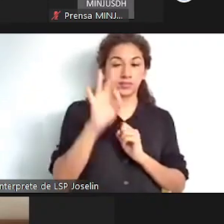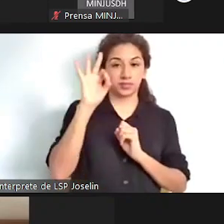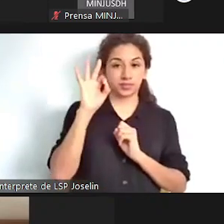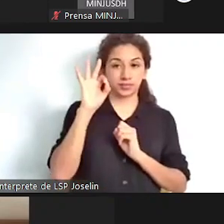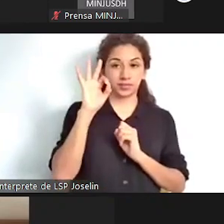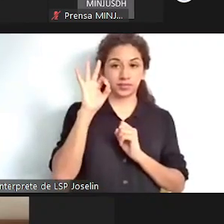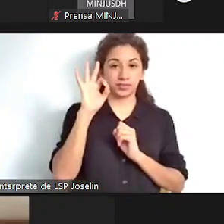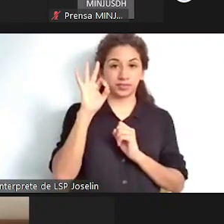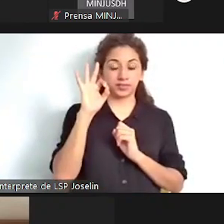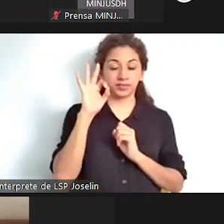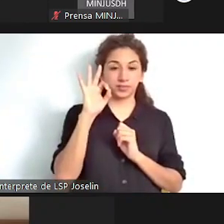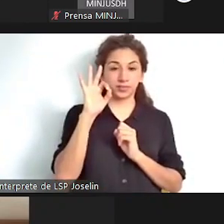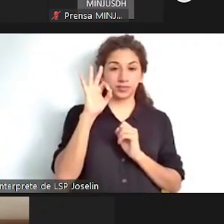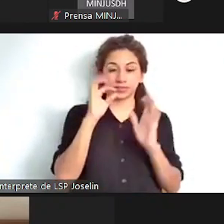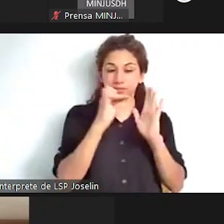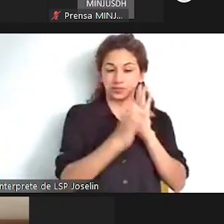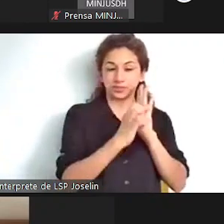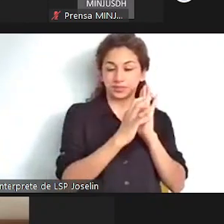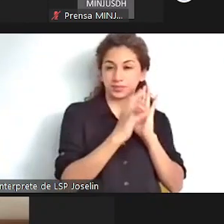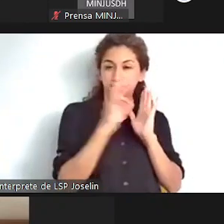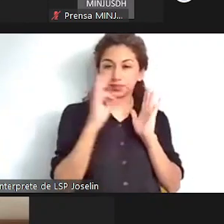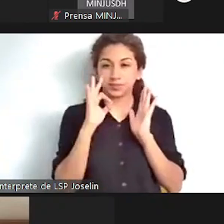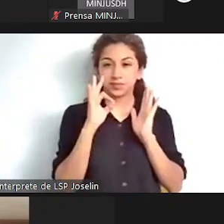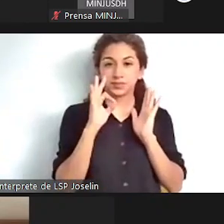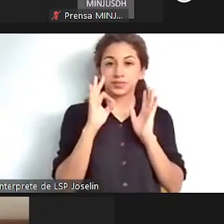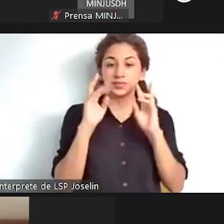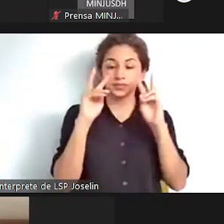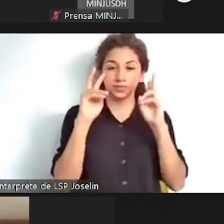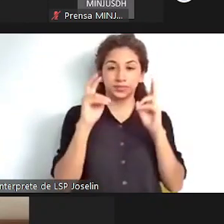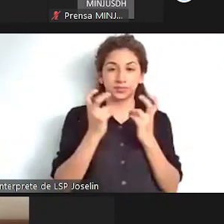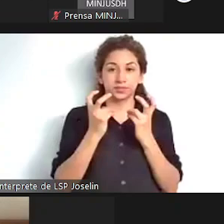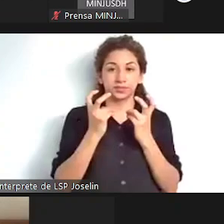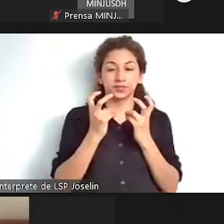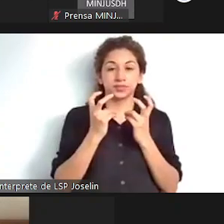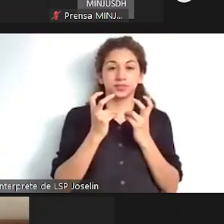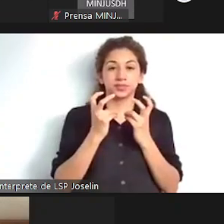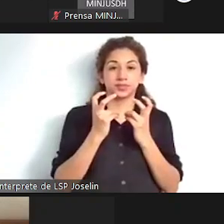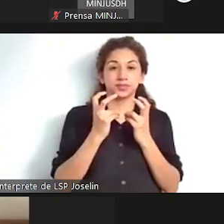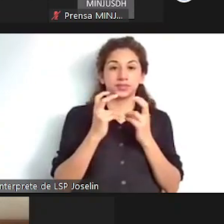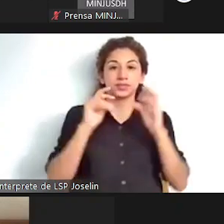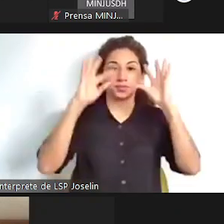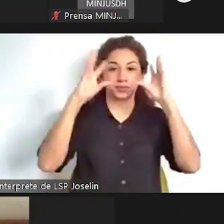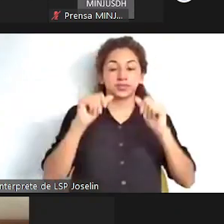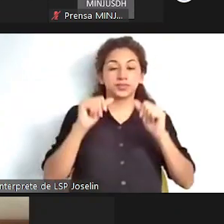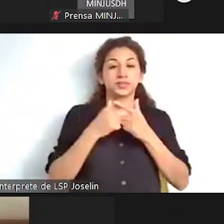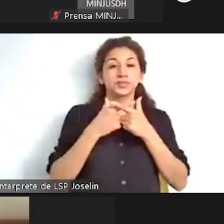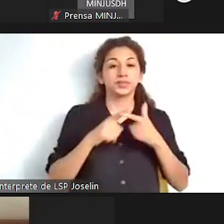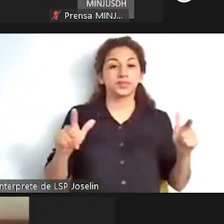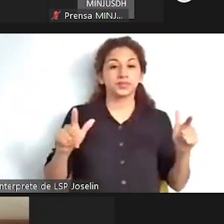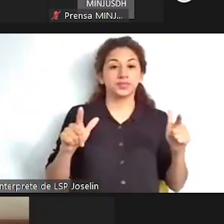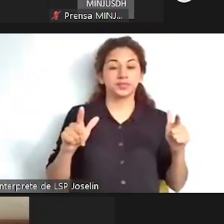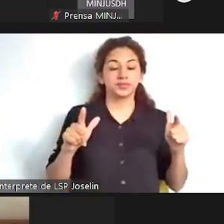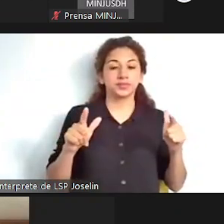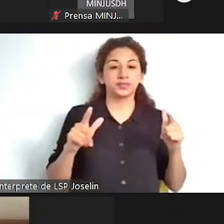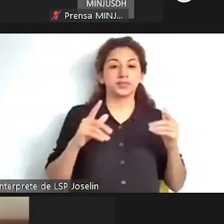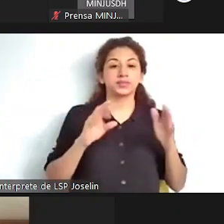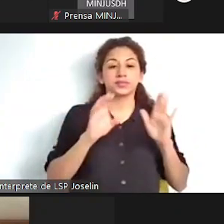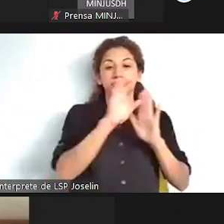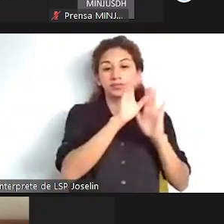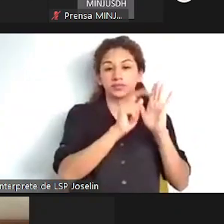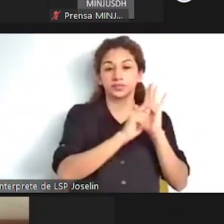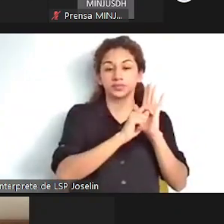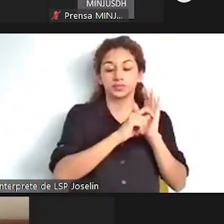association in the peruvian constitutional and legal order this reflects the attention